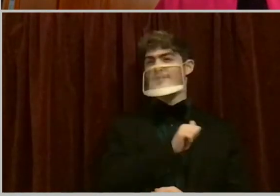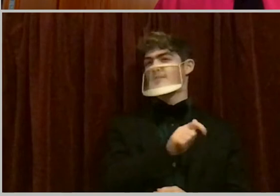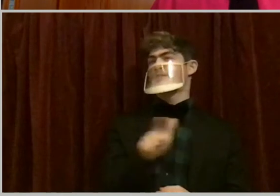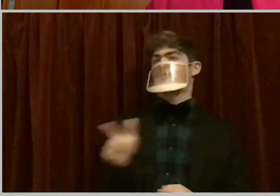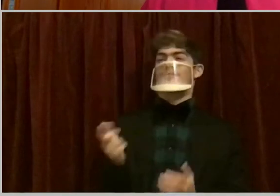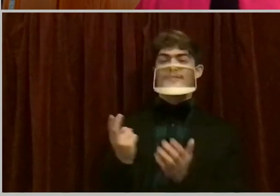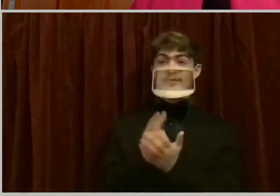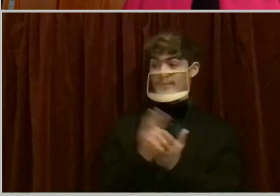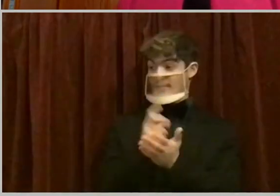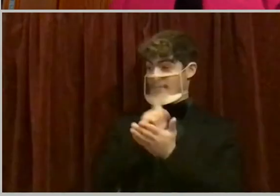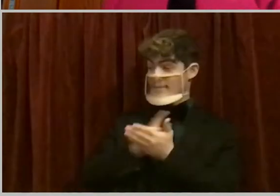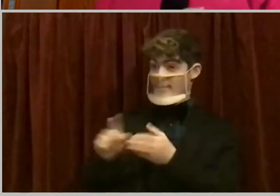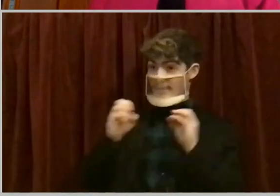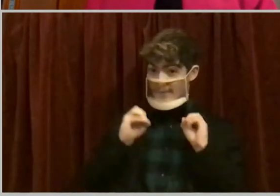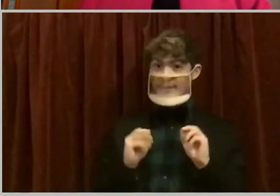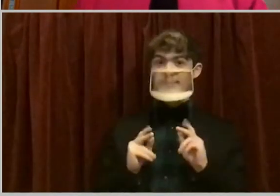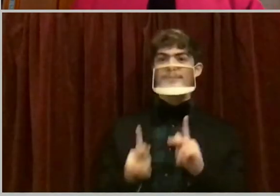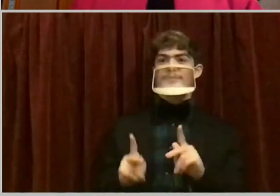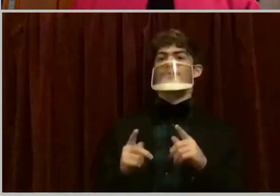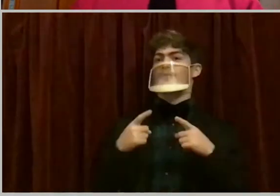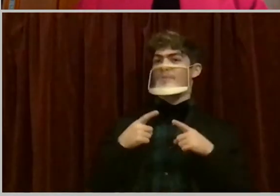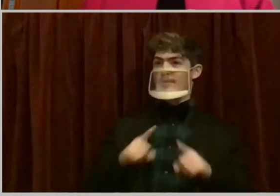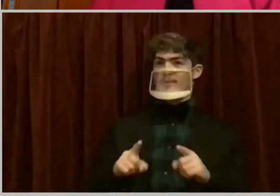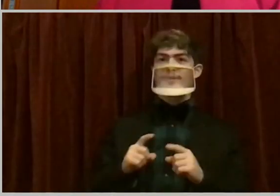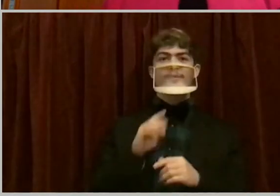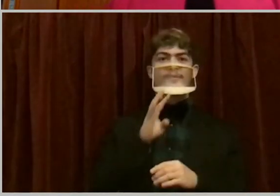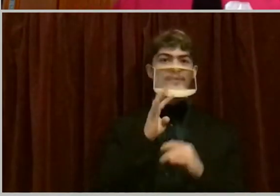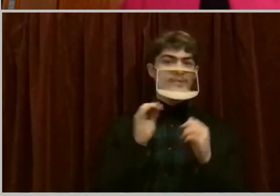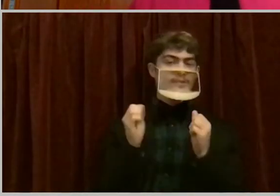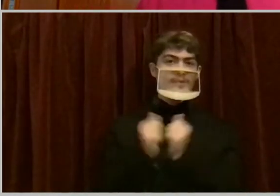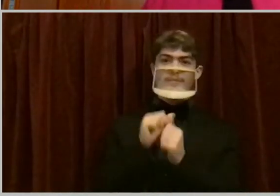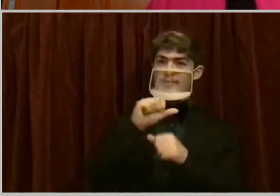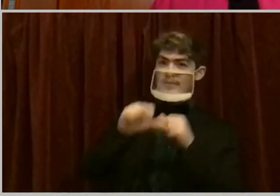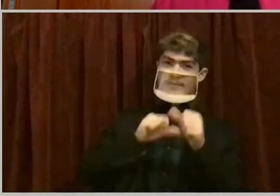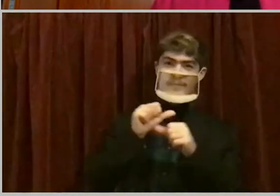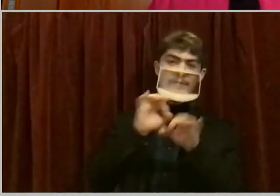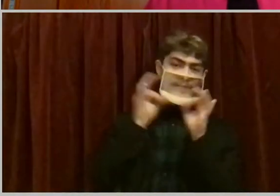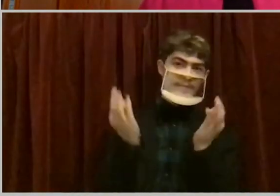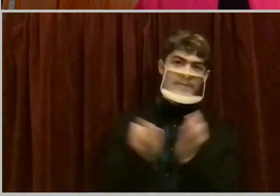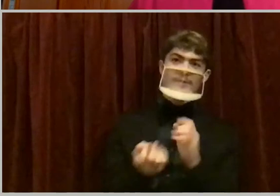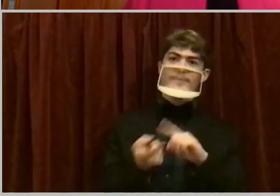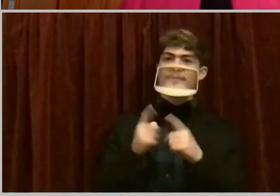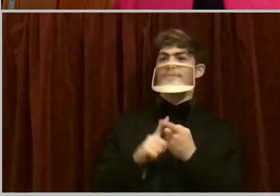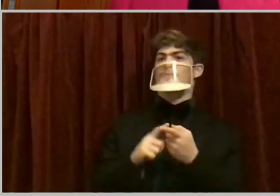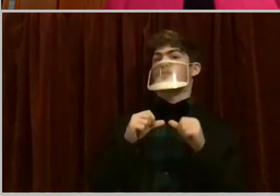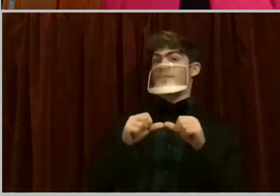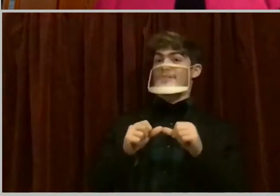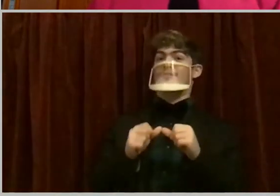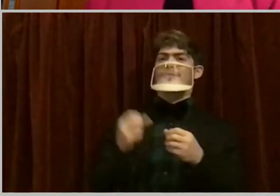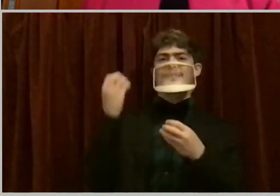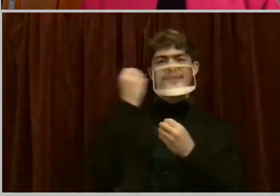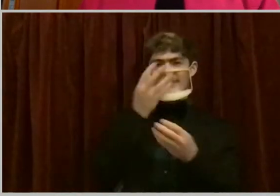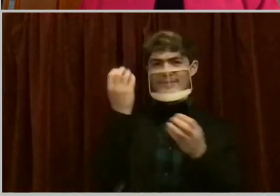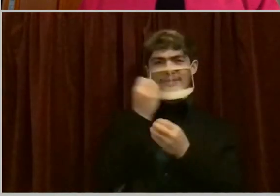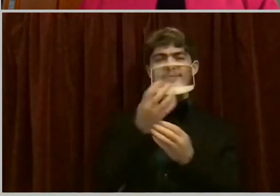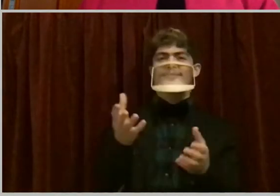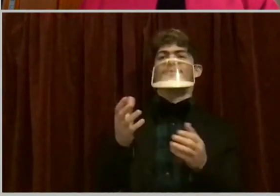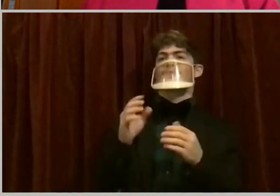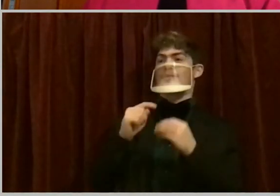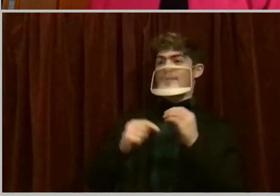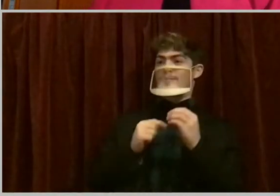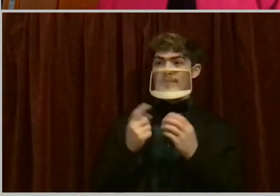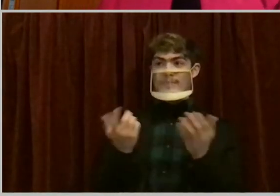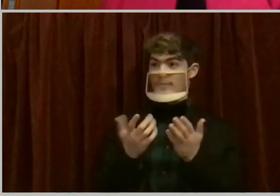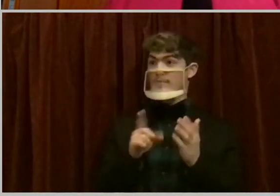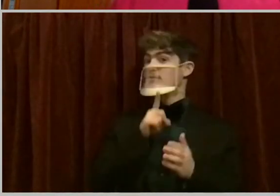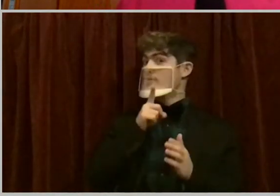this opportunity, as we interact with our family and friends. Just remind them of what this season's all about. That baby became